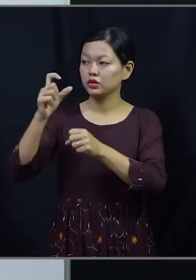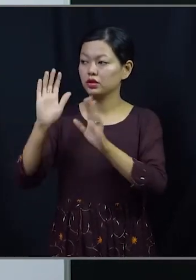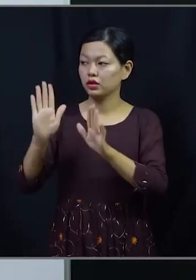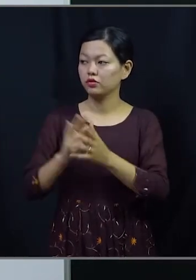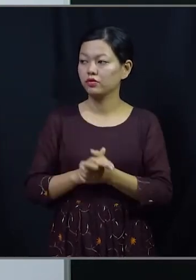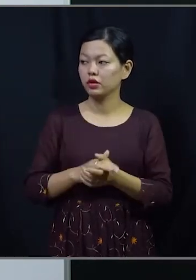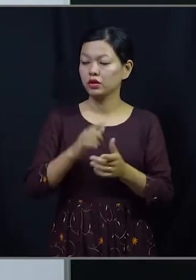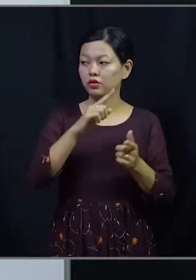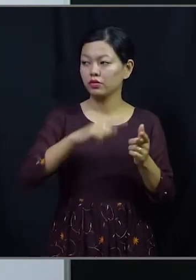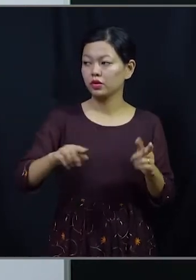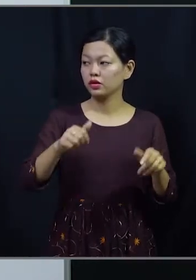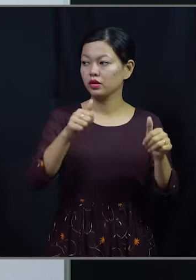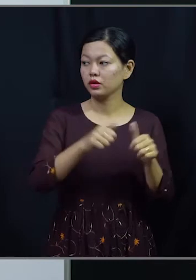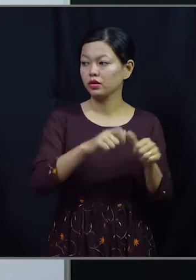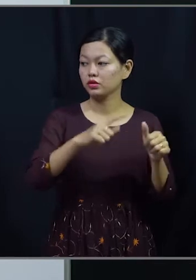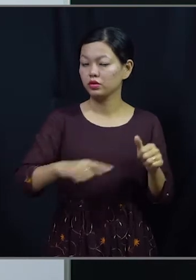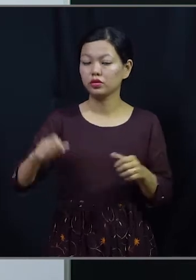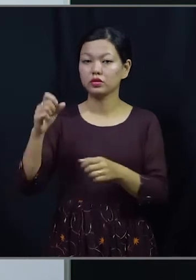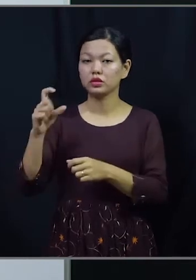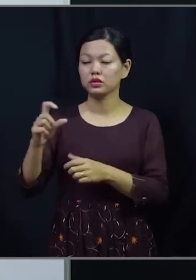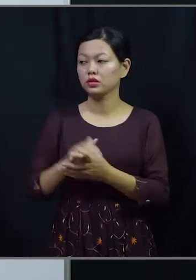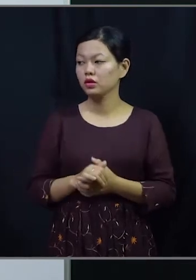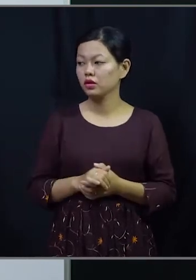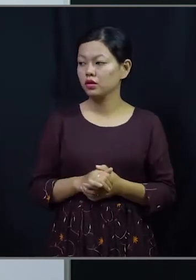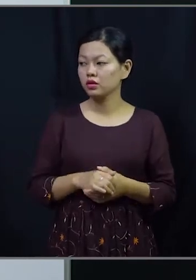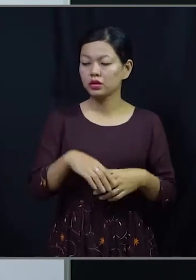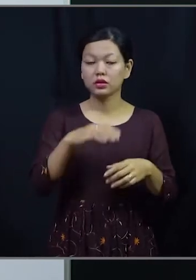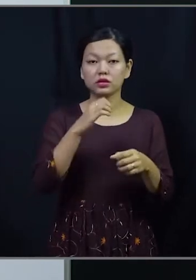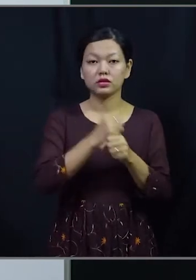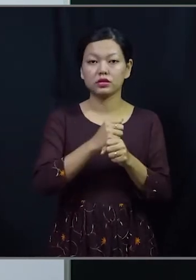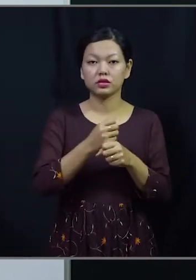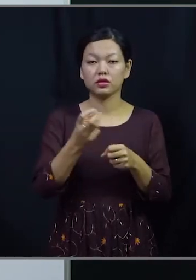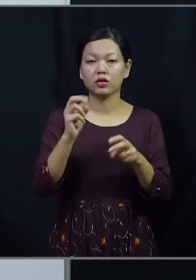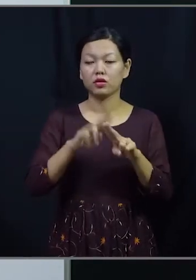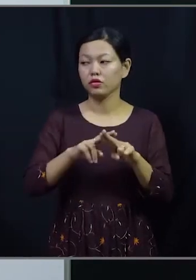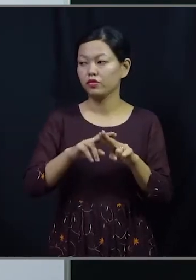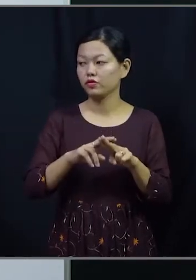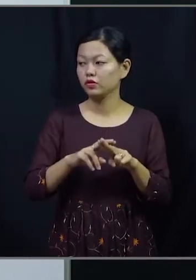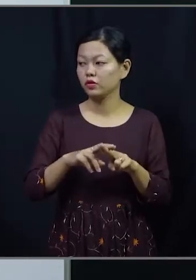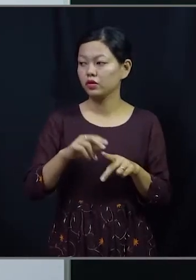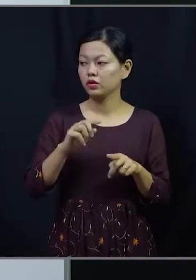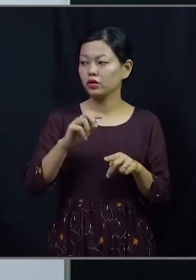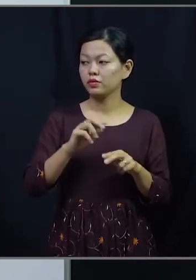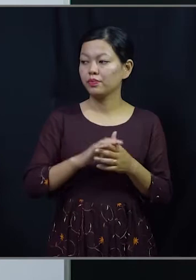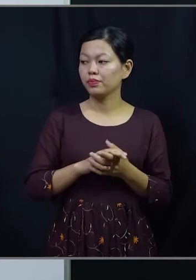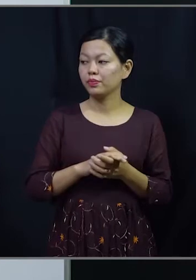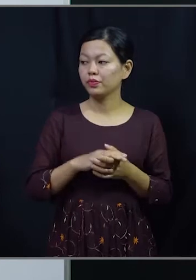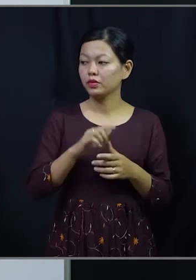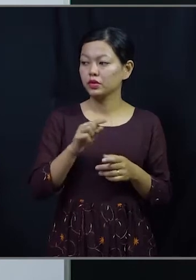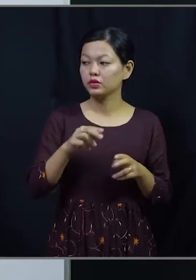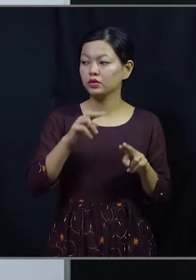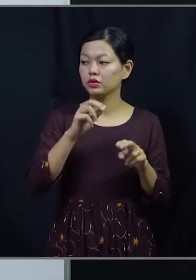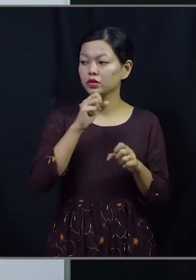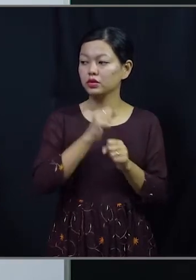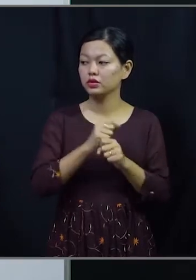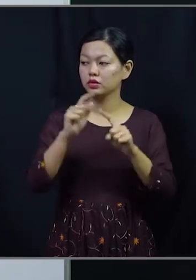it as GOF. Okay, it is defined as g of f of x. Alright. See,